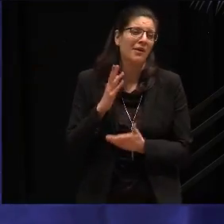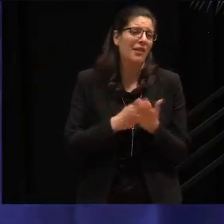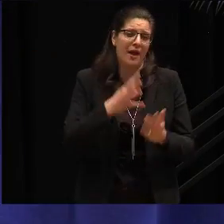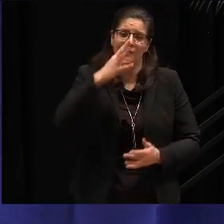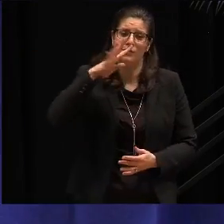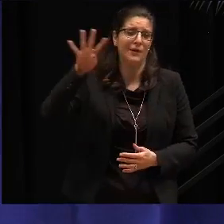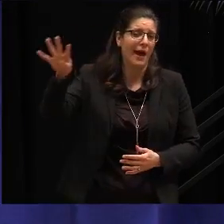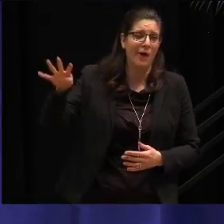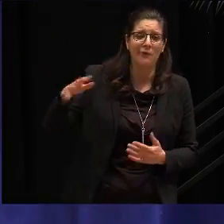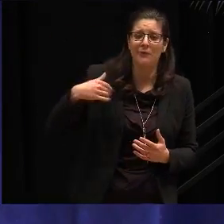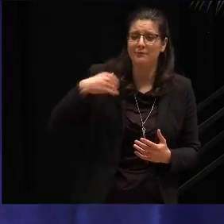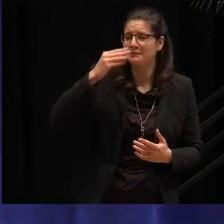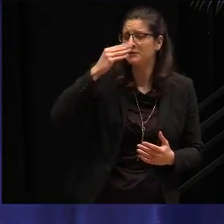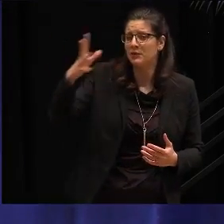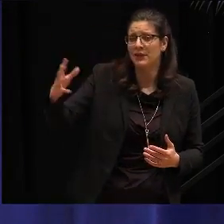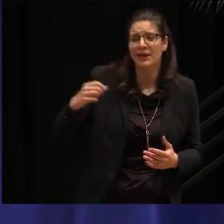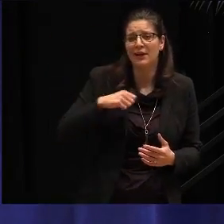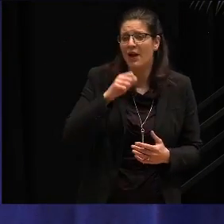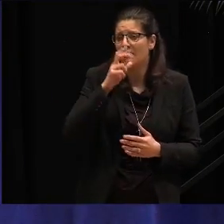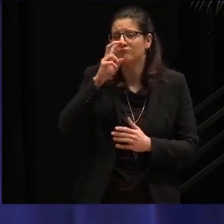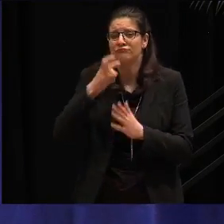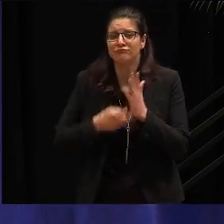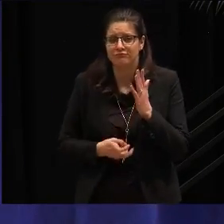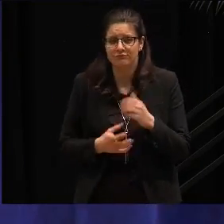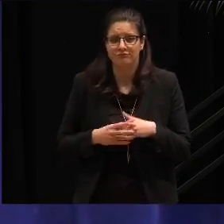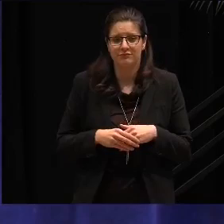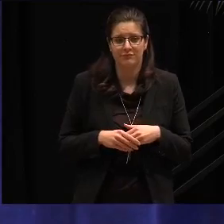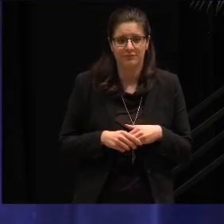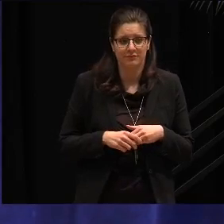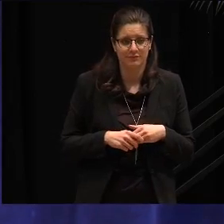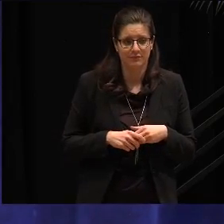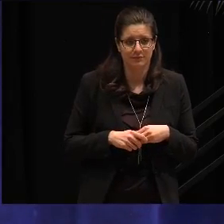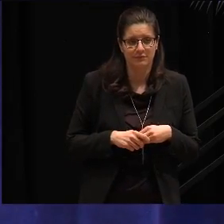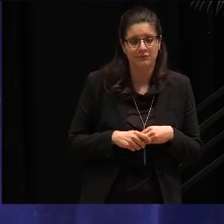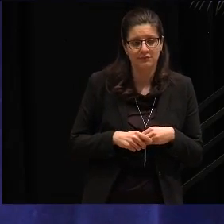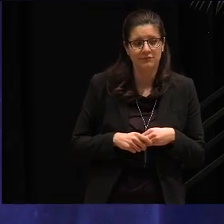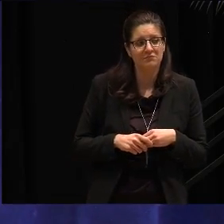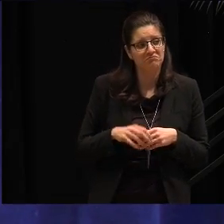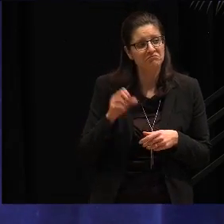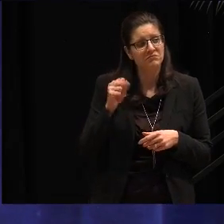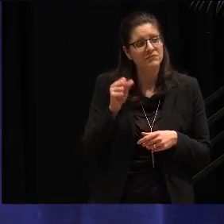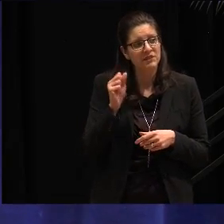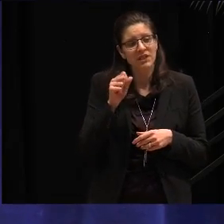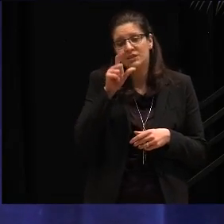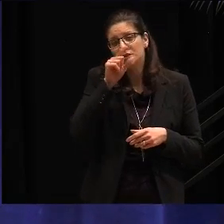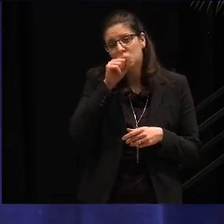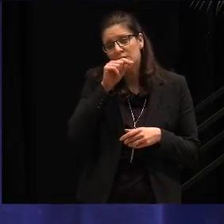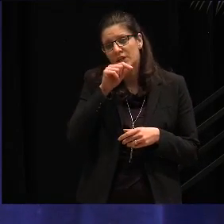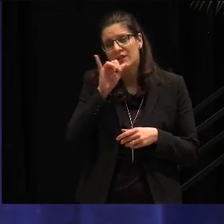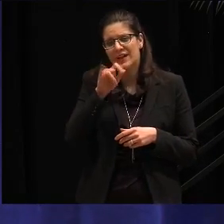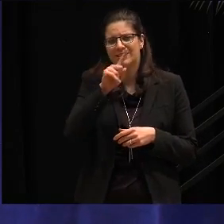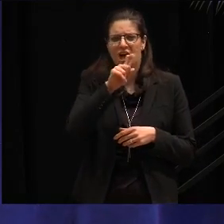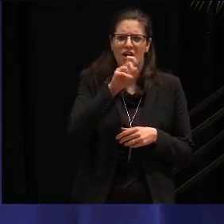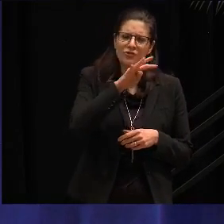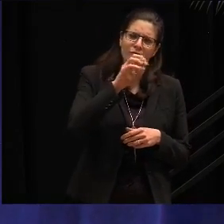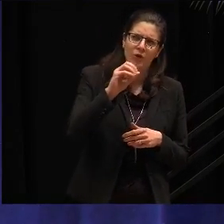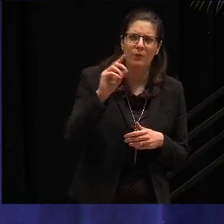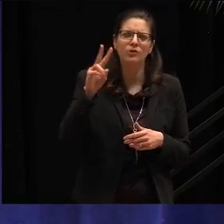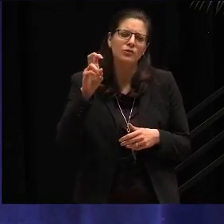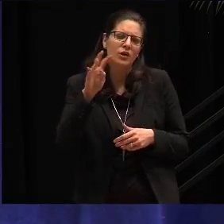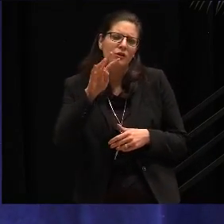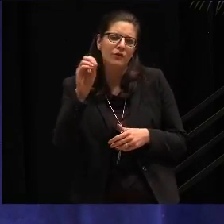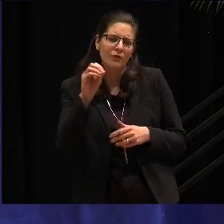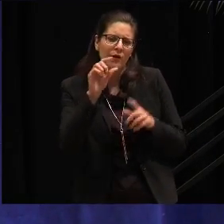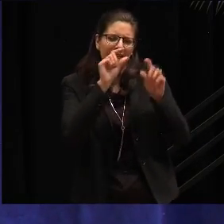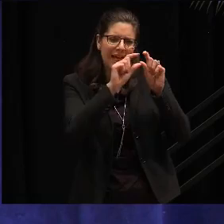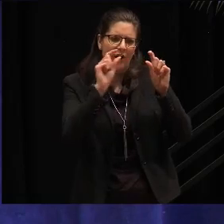and politics and don't take any interest in it. And, you know, I mean, even though Twitter is 140 or 240 characters,